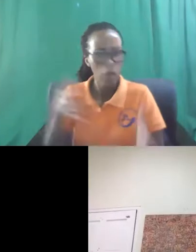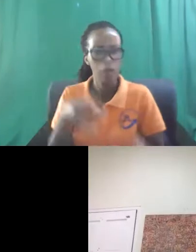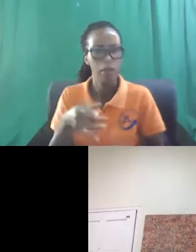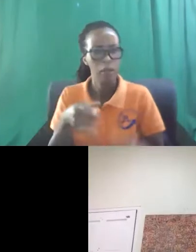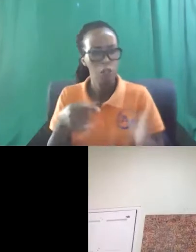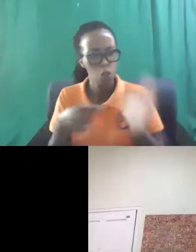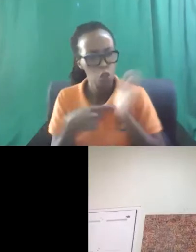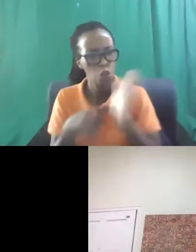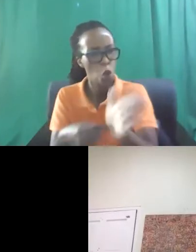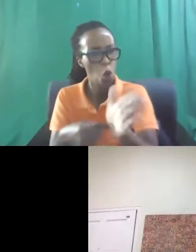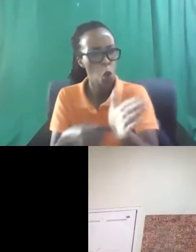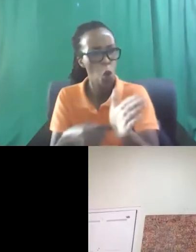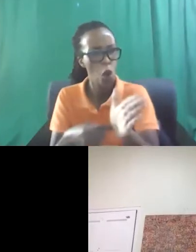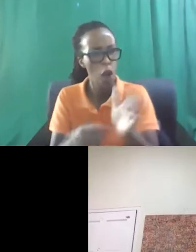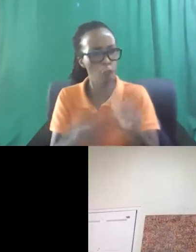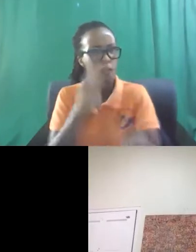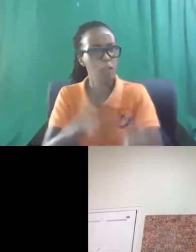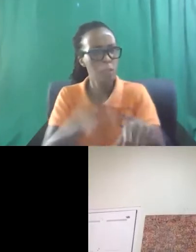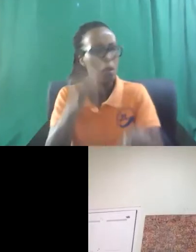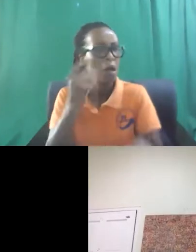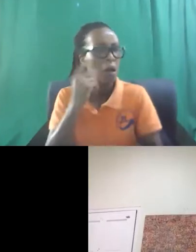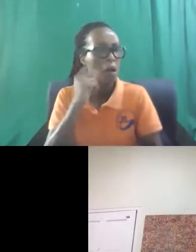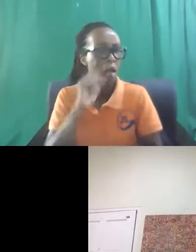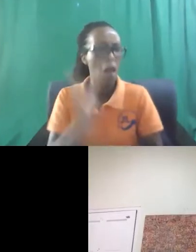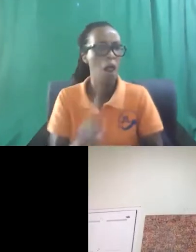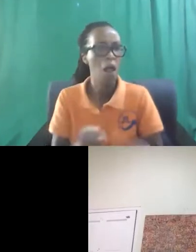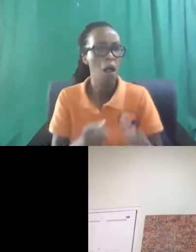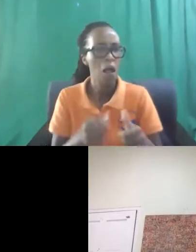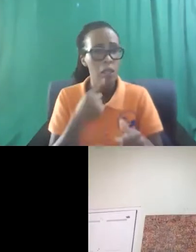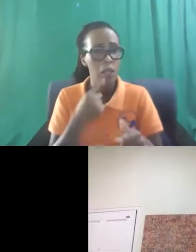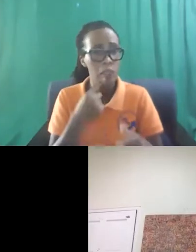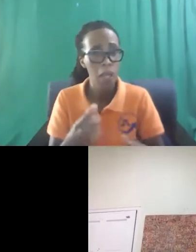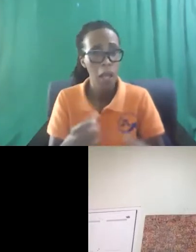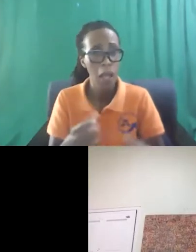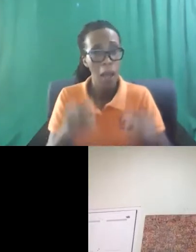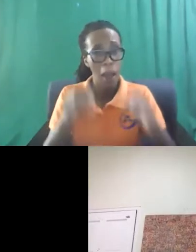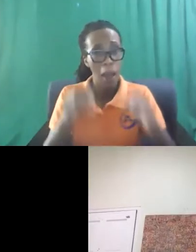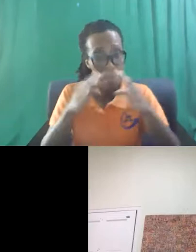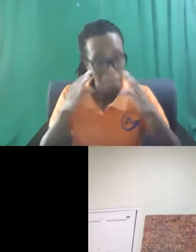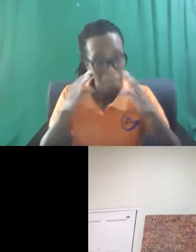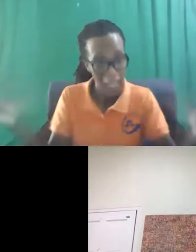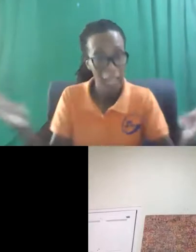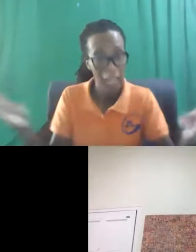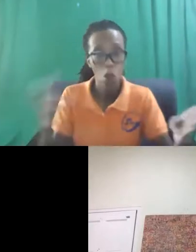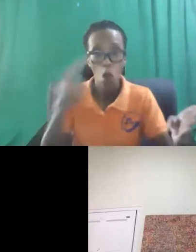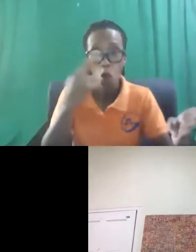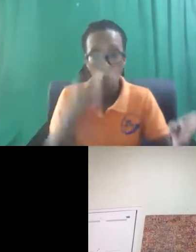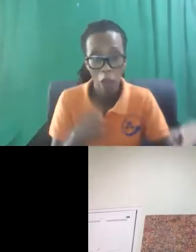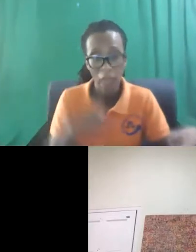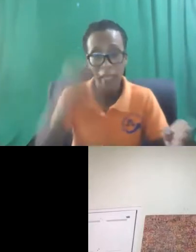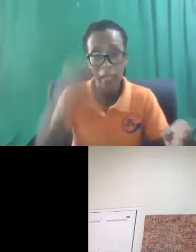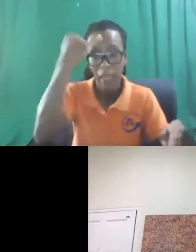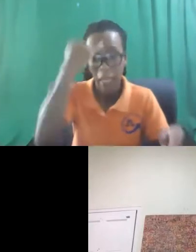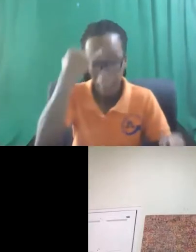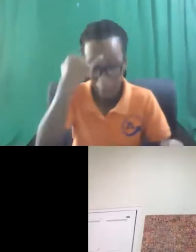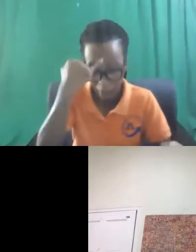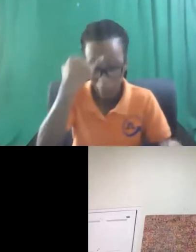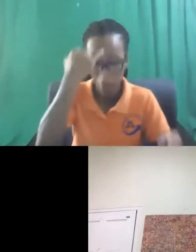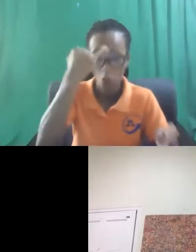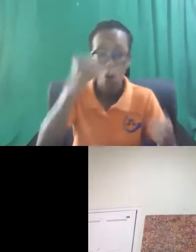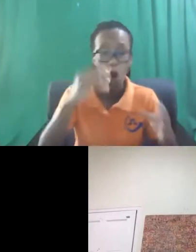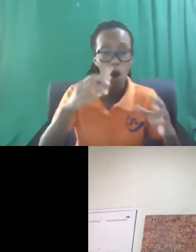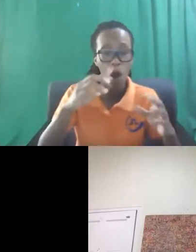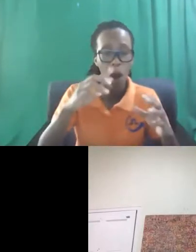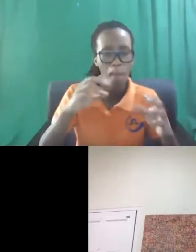never thought of before, which was that you could say a big red India rubber ball, but you couldn't say a red big India rubber